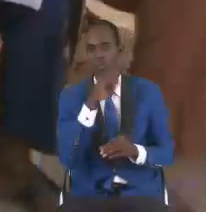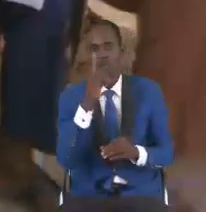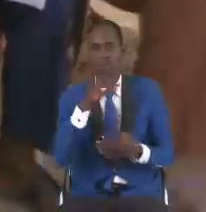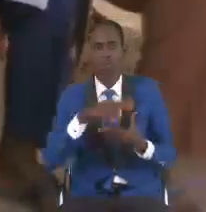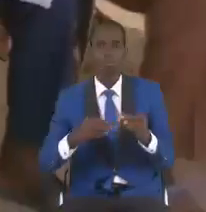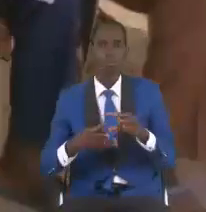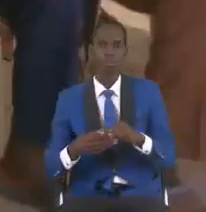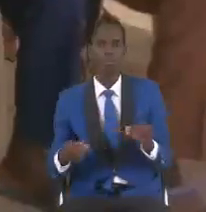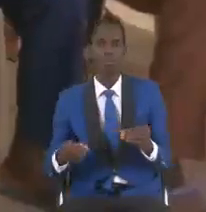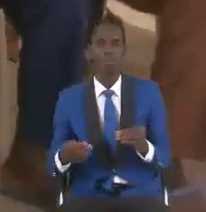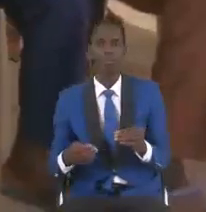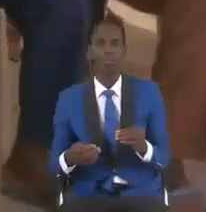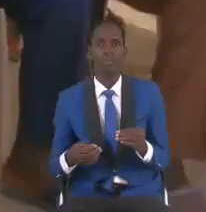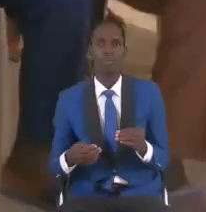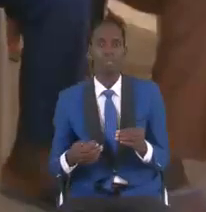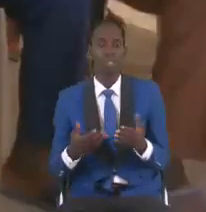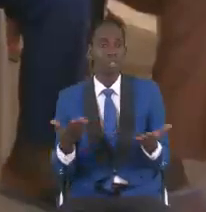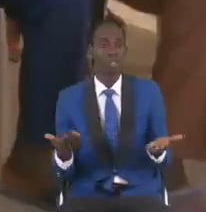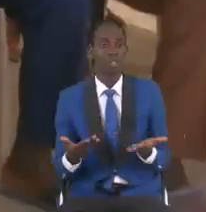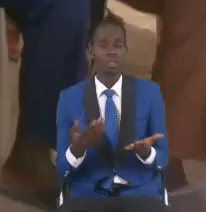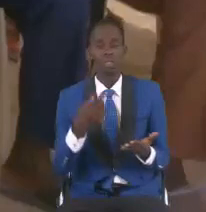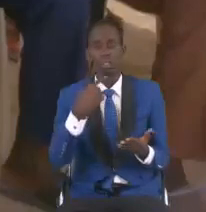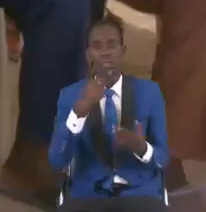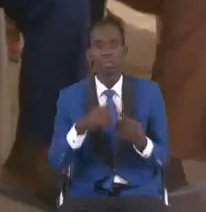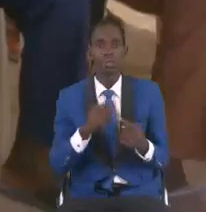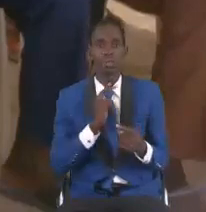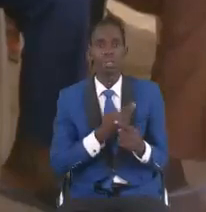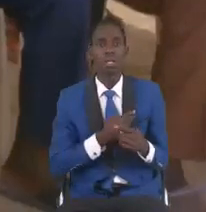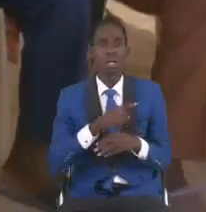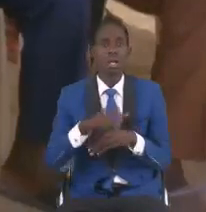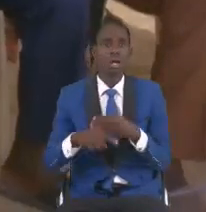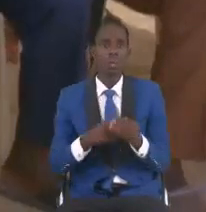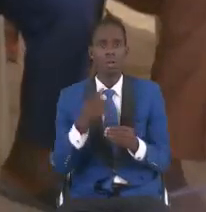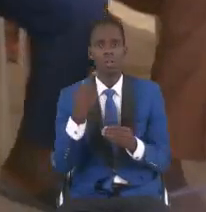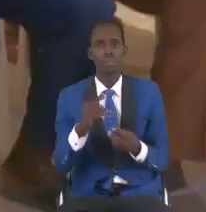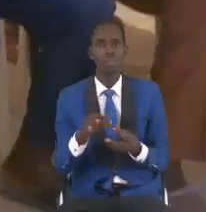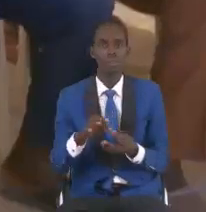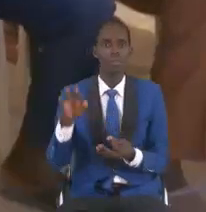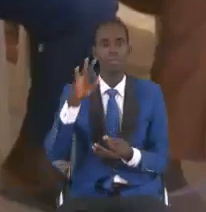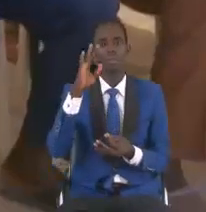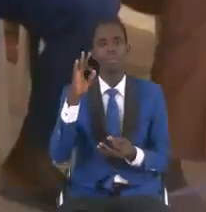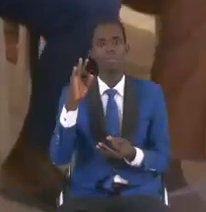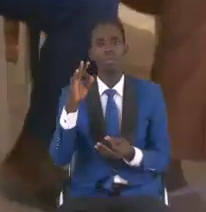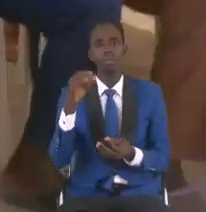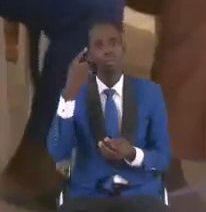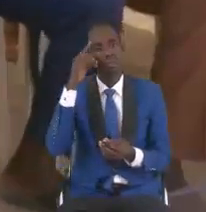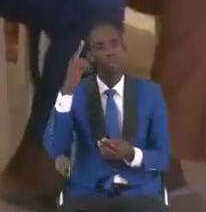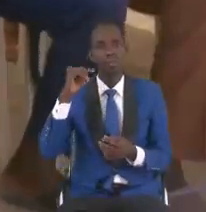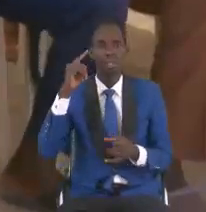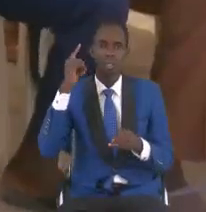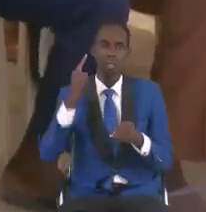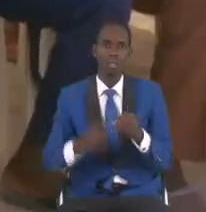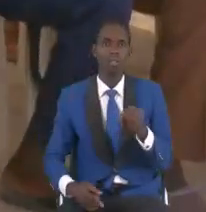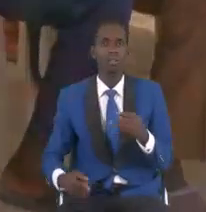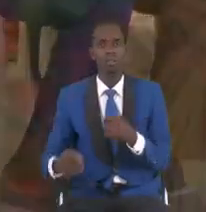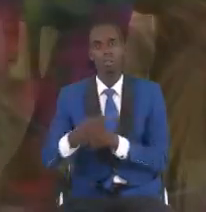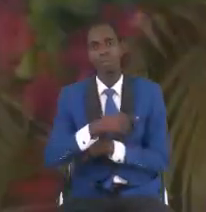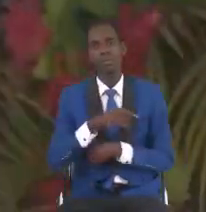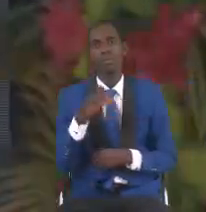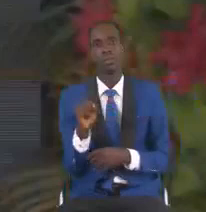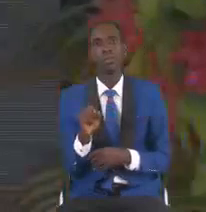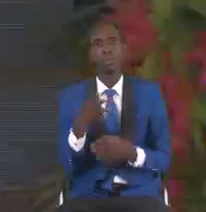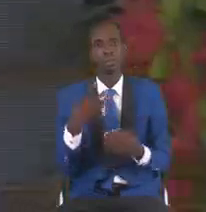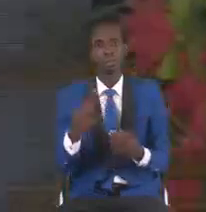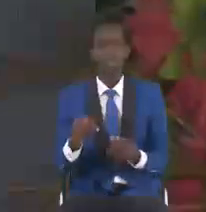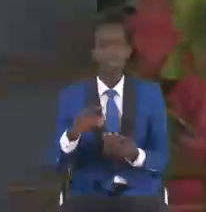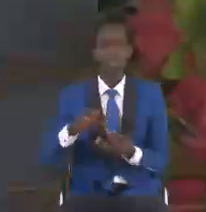Here tells us about the spirit of the last days. The spirit of